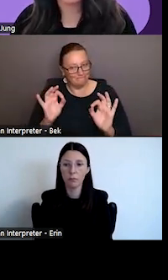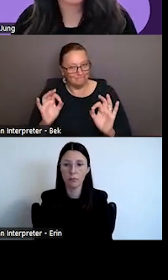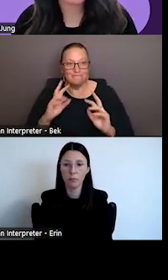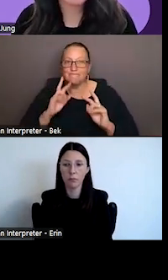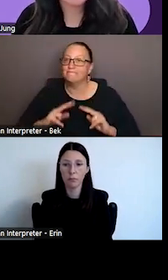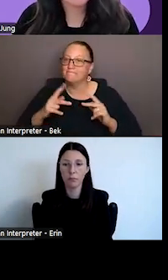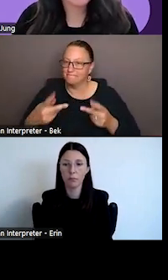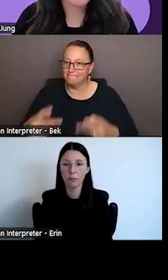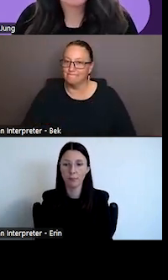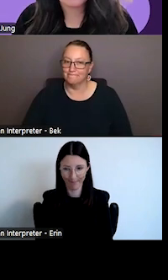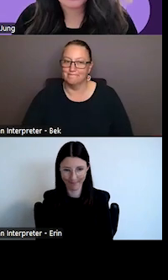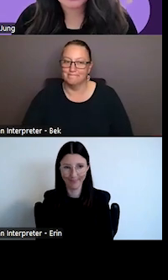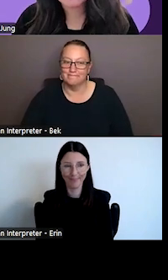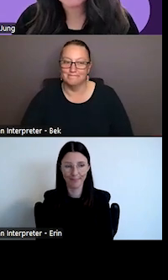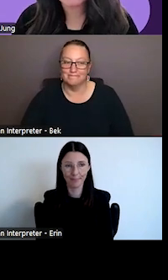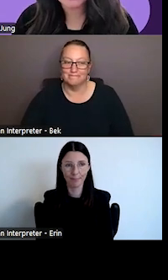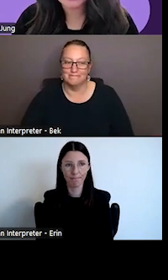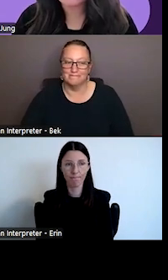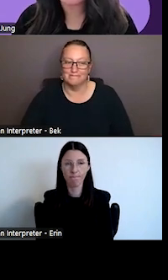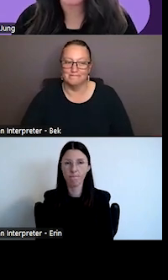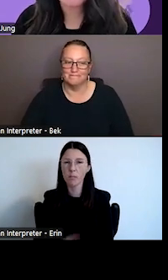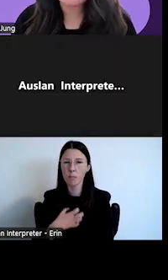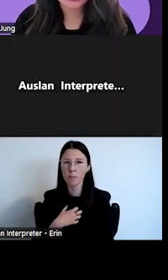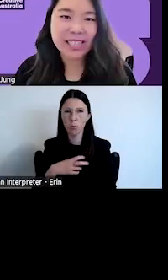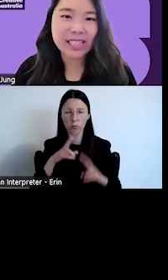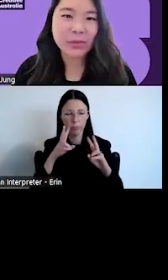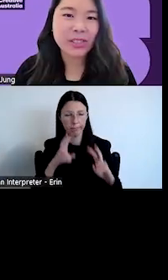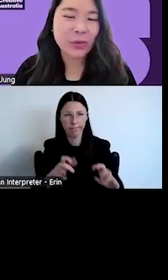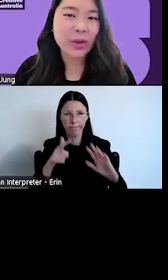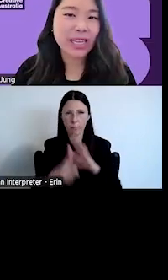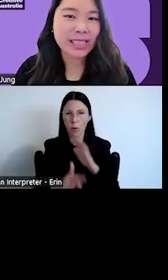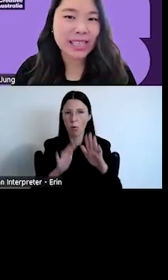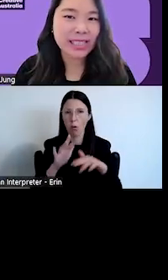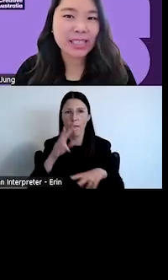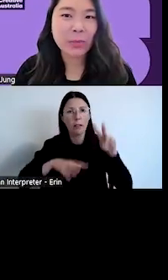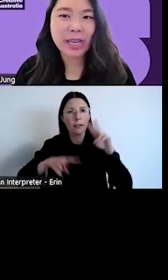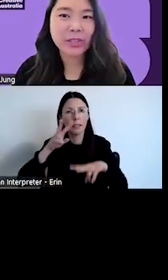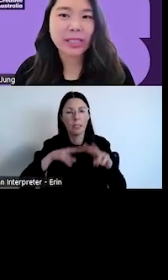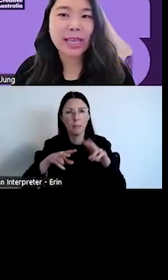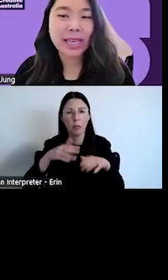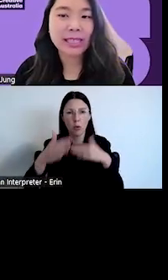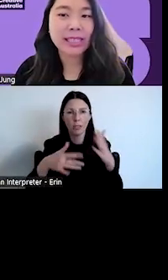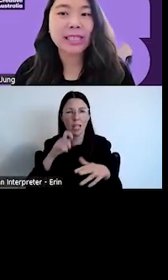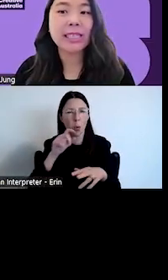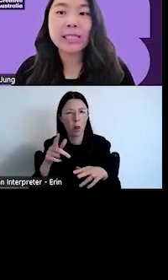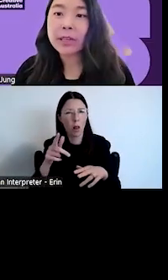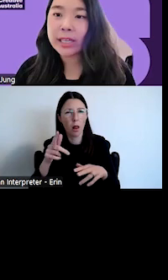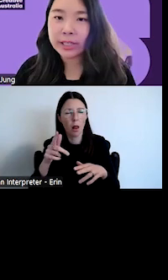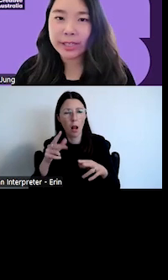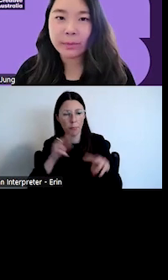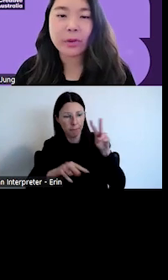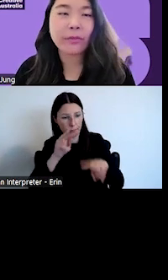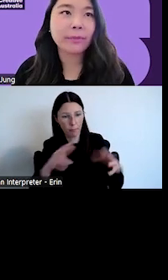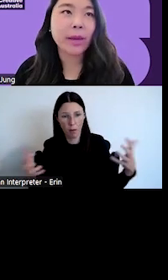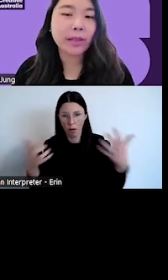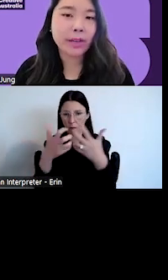To dive deeper into the assessment process, our industry advisors will score and assess the nominations against the assessment